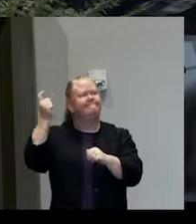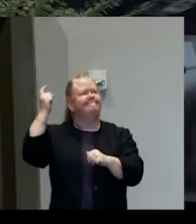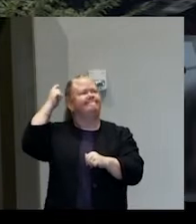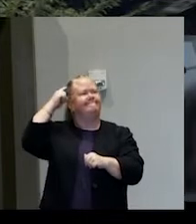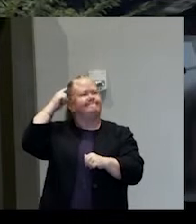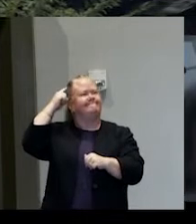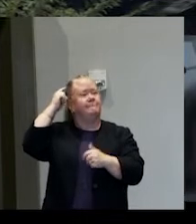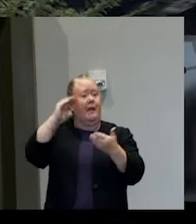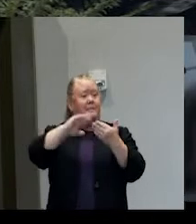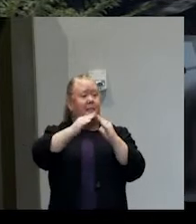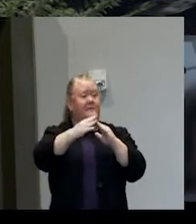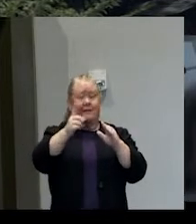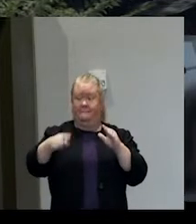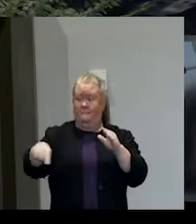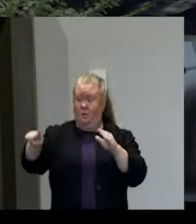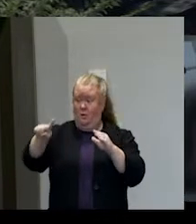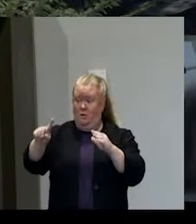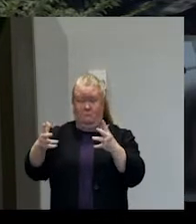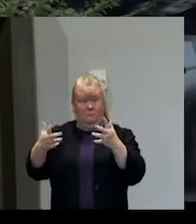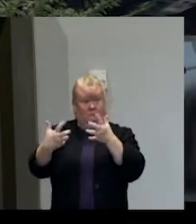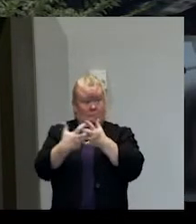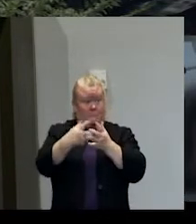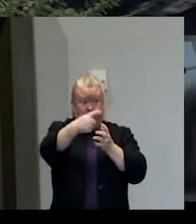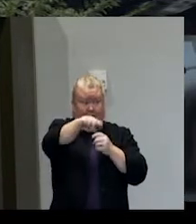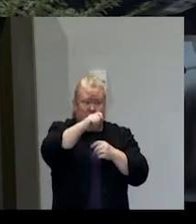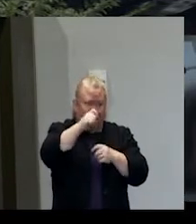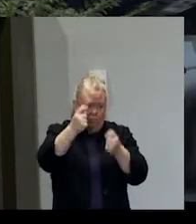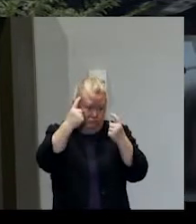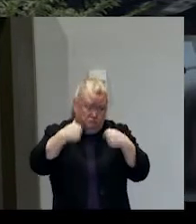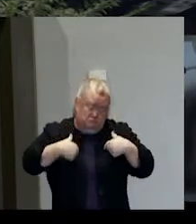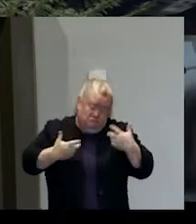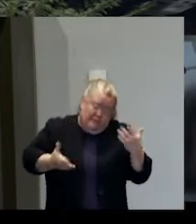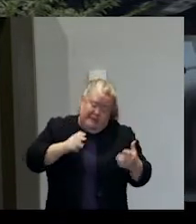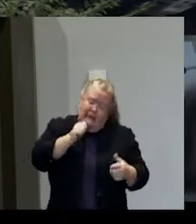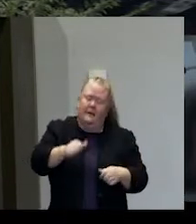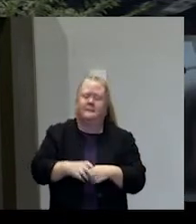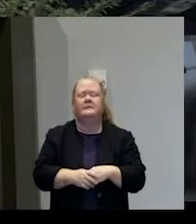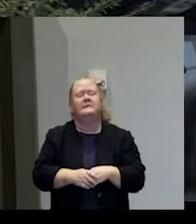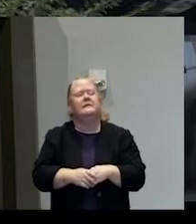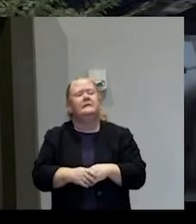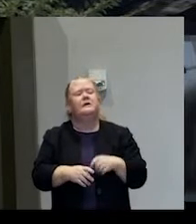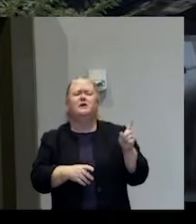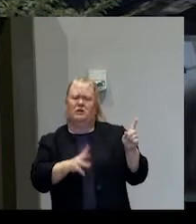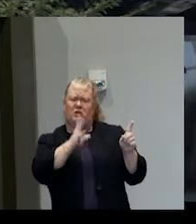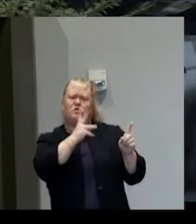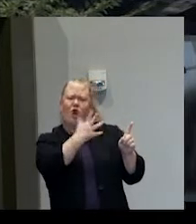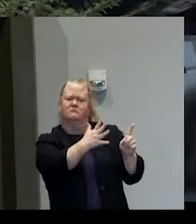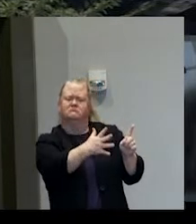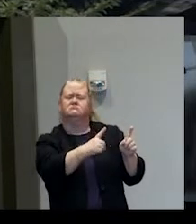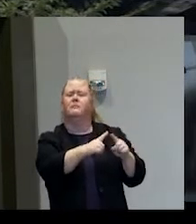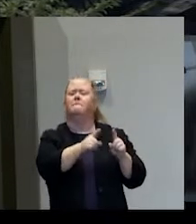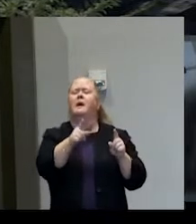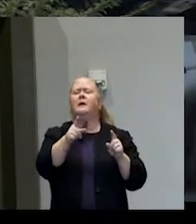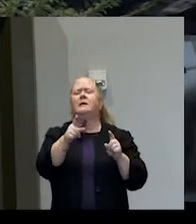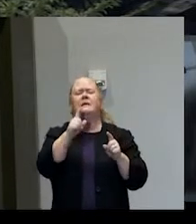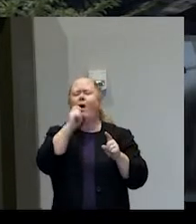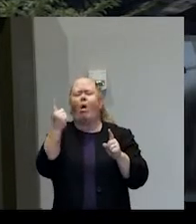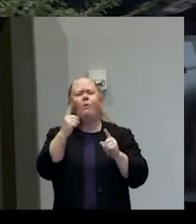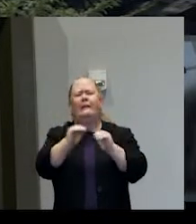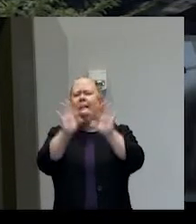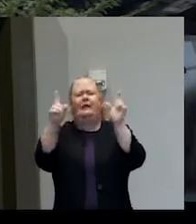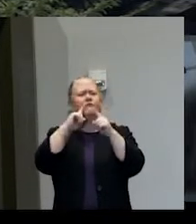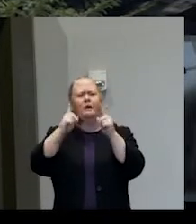this community can identify with and some may not, but we've talked about this. It's not something that is always very clear to